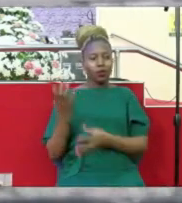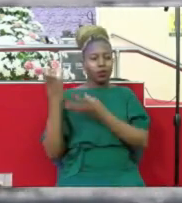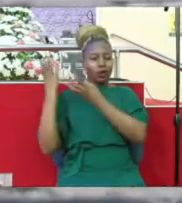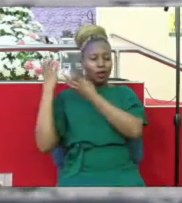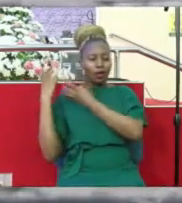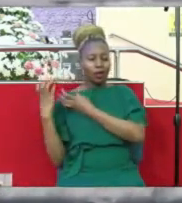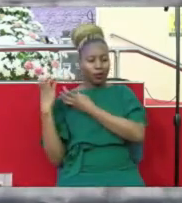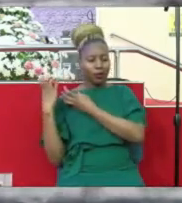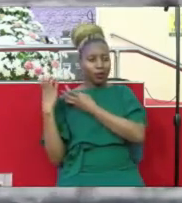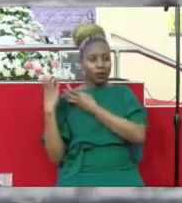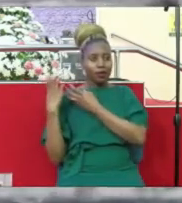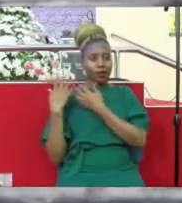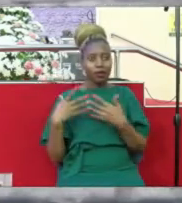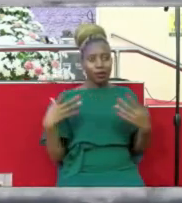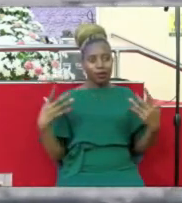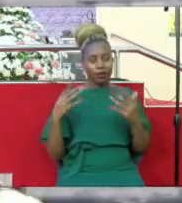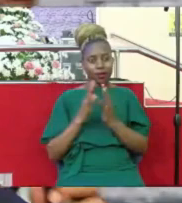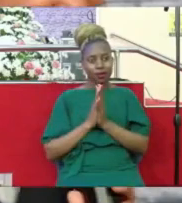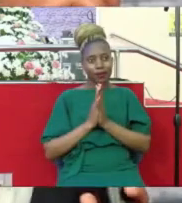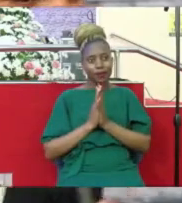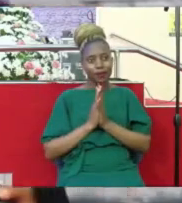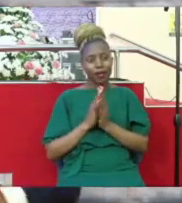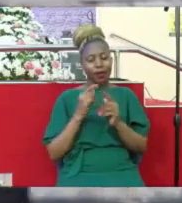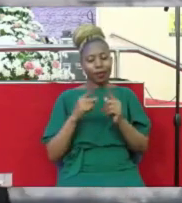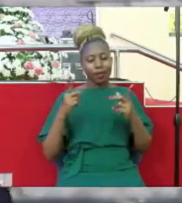we're going to exchange the garment of heaviness